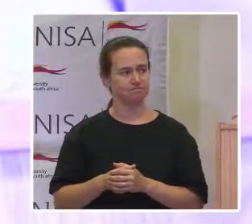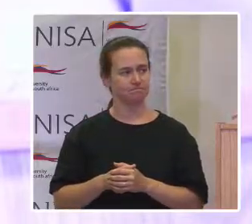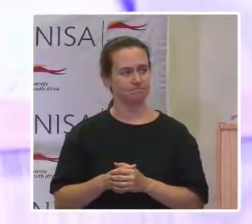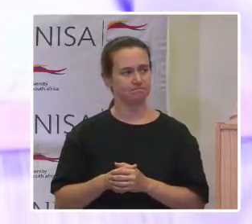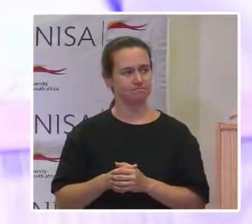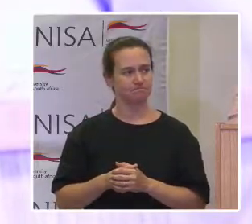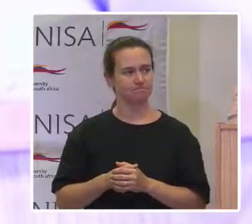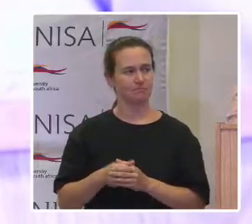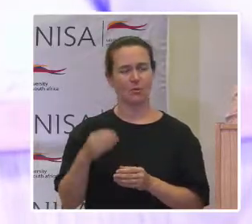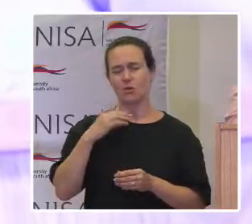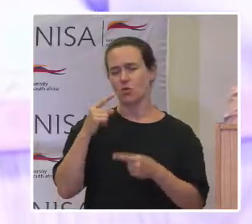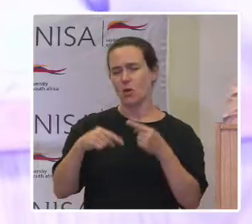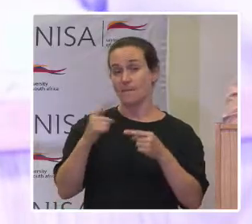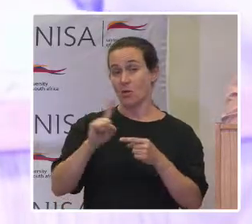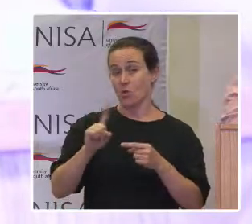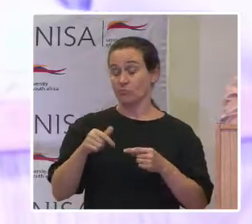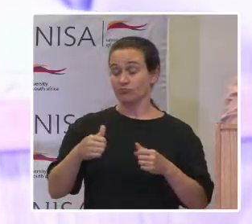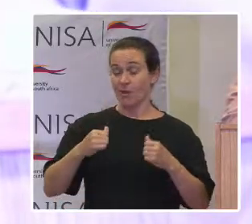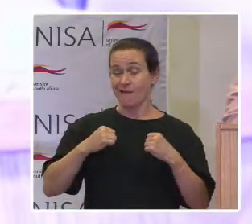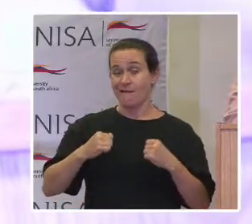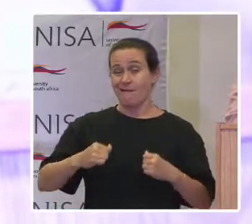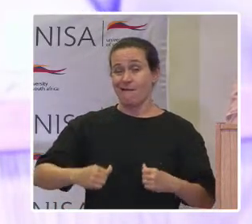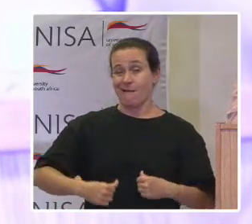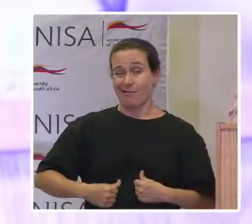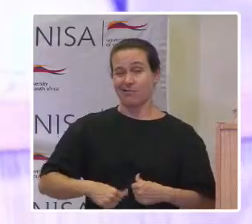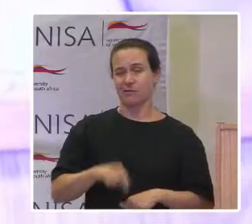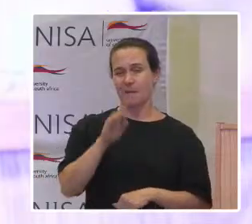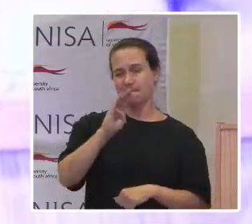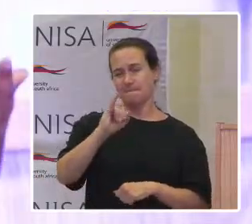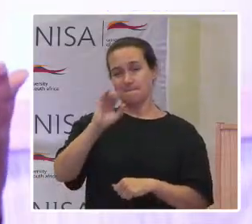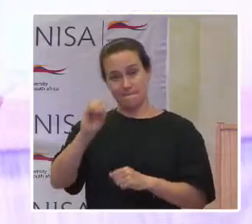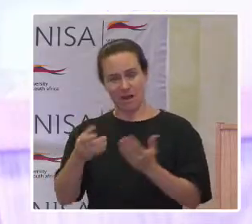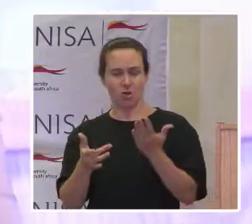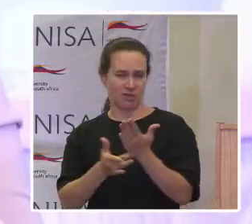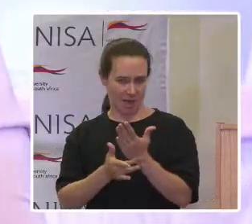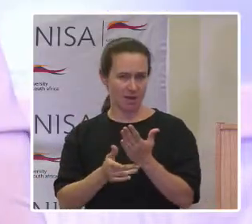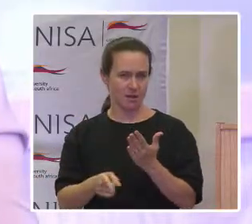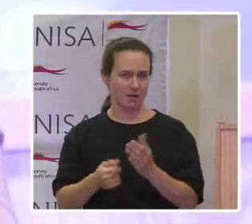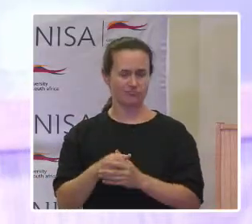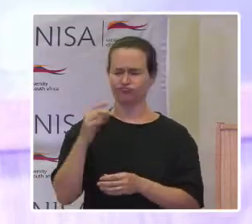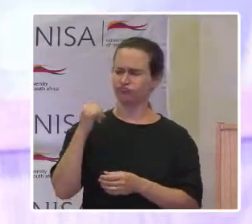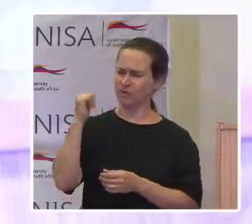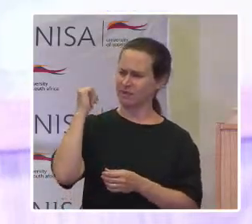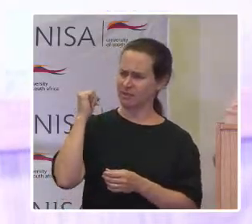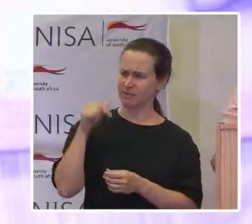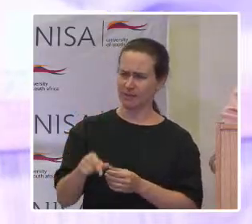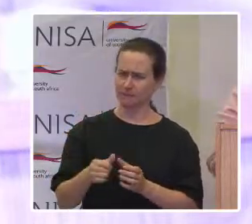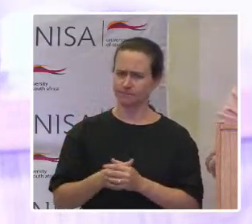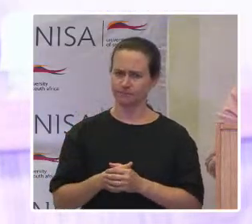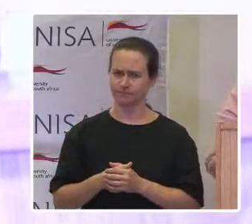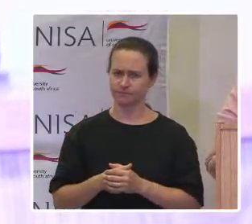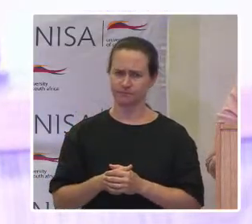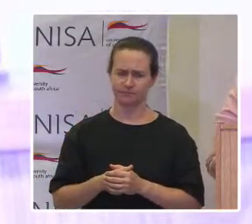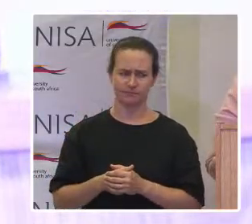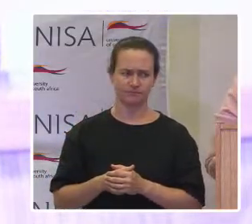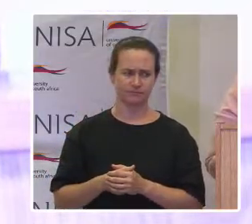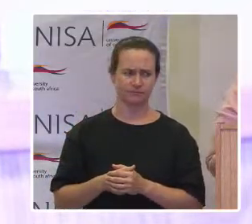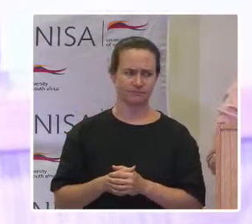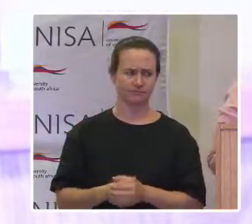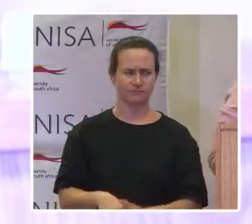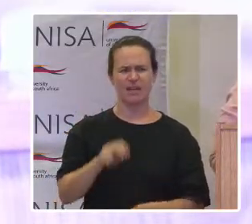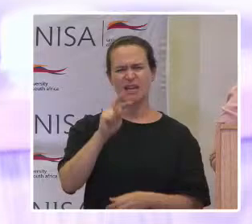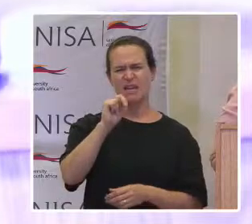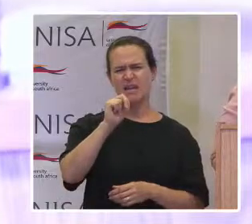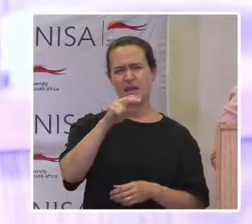also talk about the health and biotech. I think yesterday it was Ms.